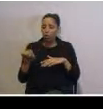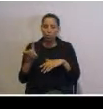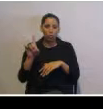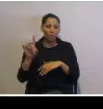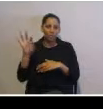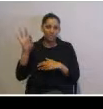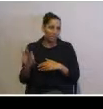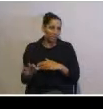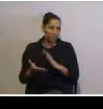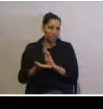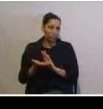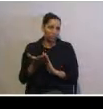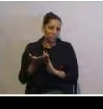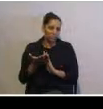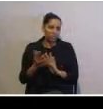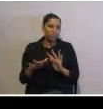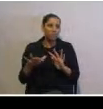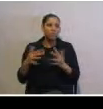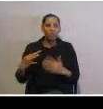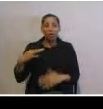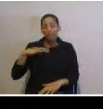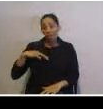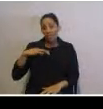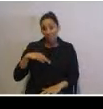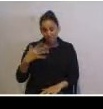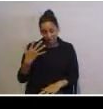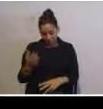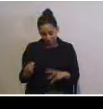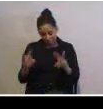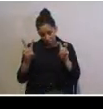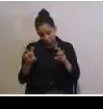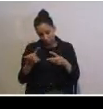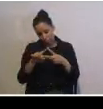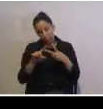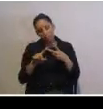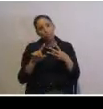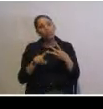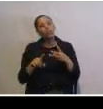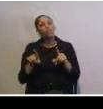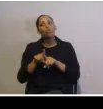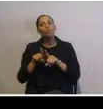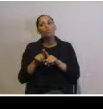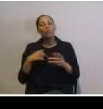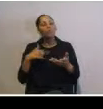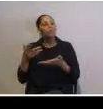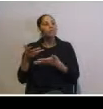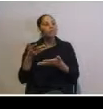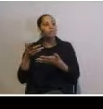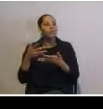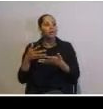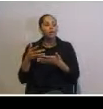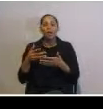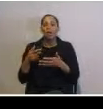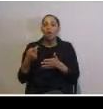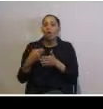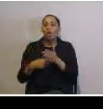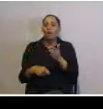36.1% increase. So there's affordability issues here, and then I already talked to the cost-reflective